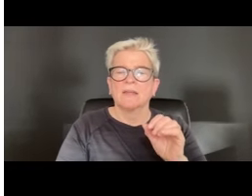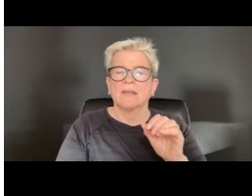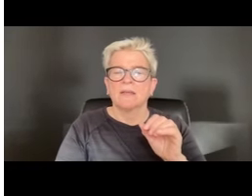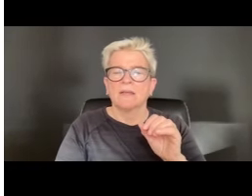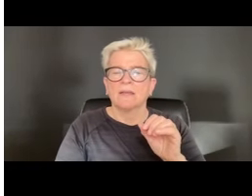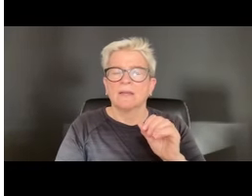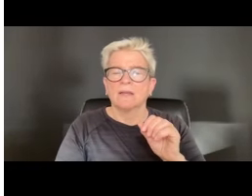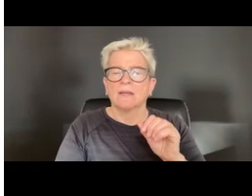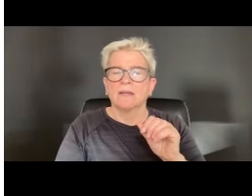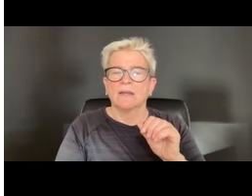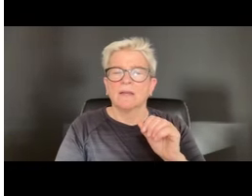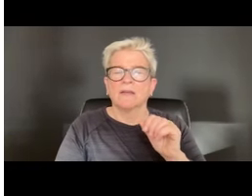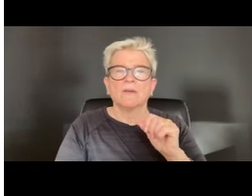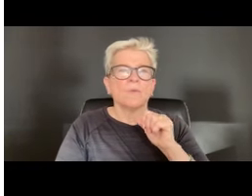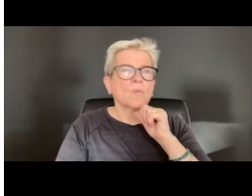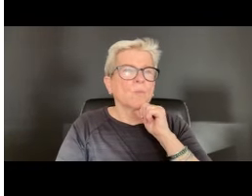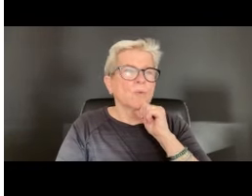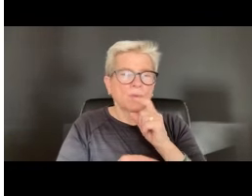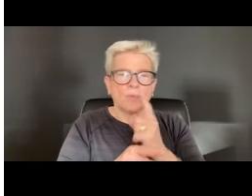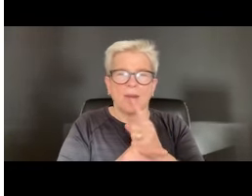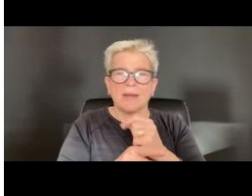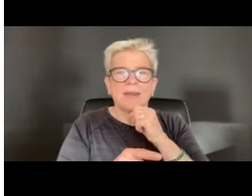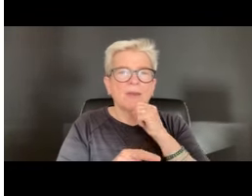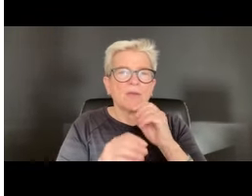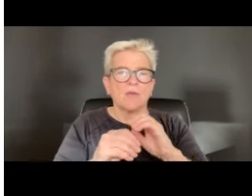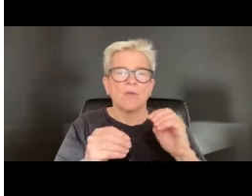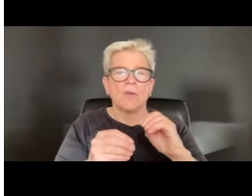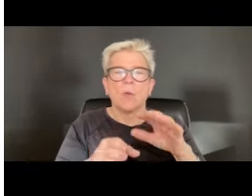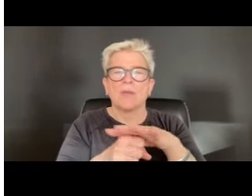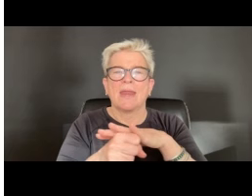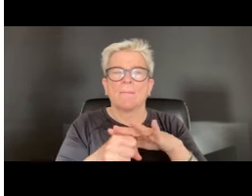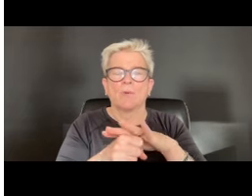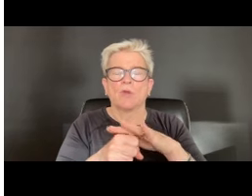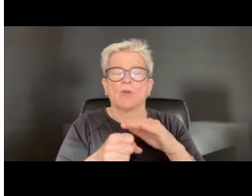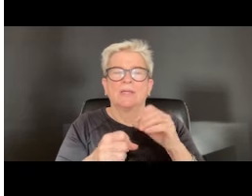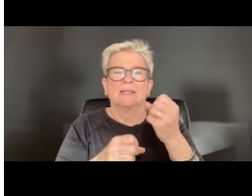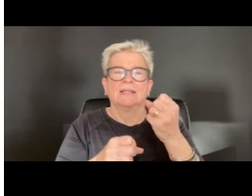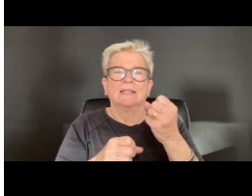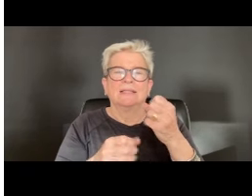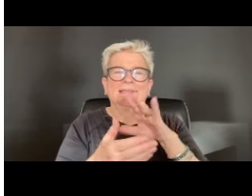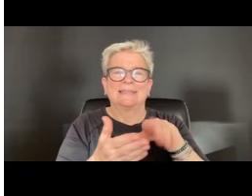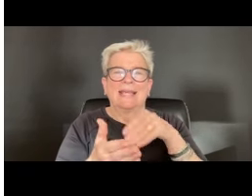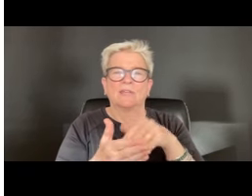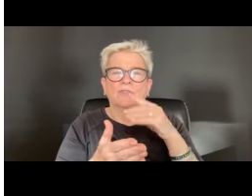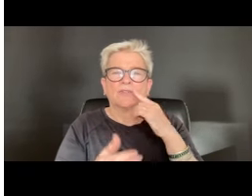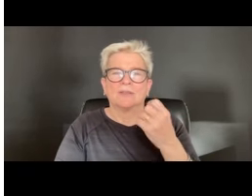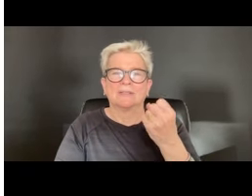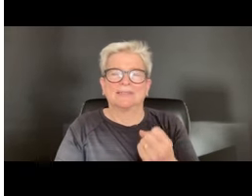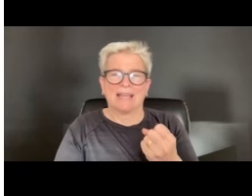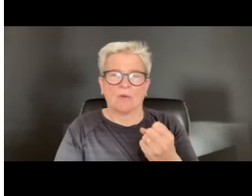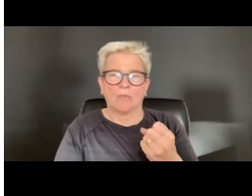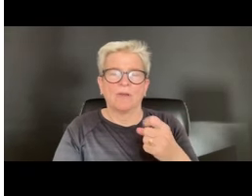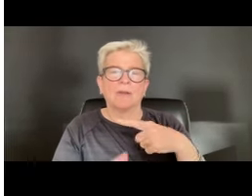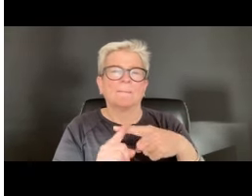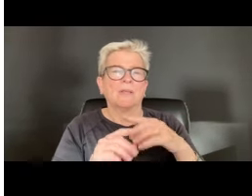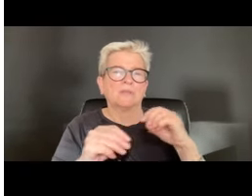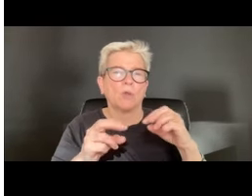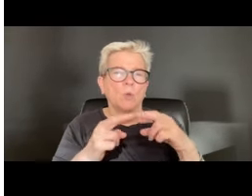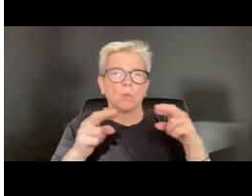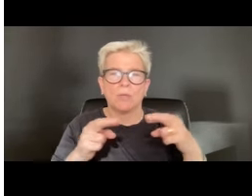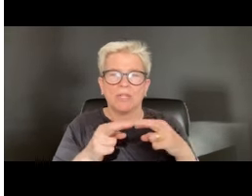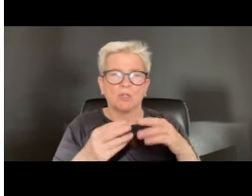first of all, we are not proposing any new neighborhood centers for South Seattle. There are also no regional centers there